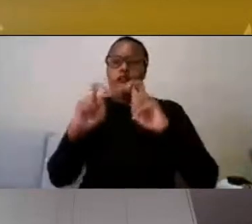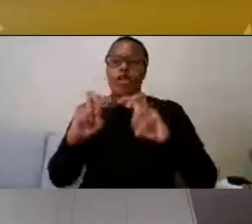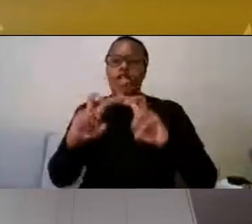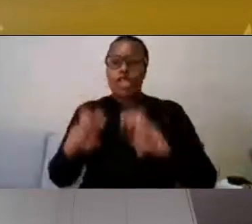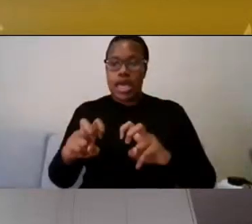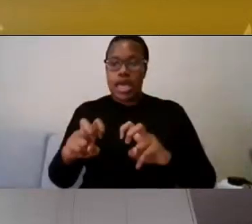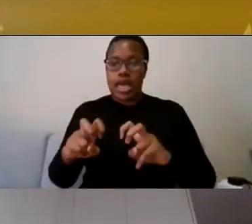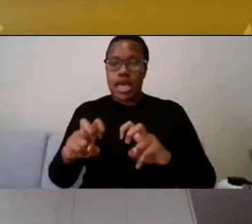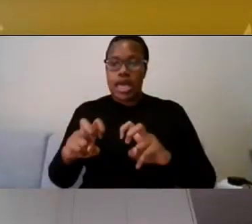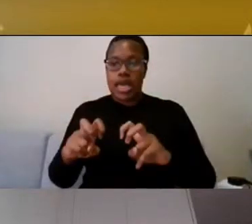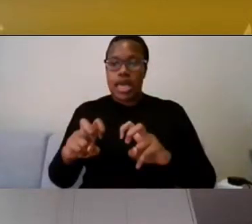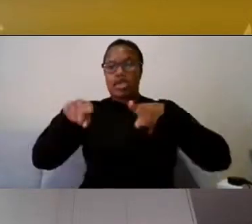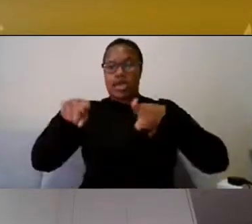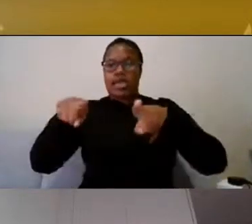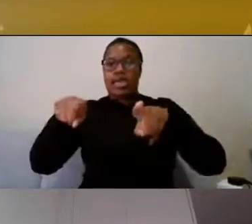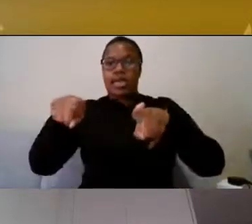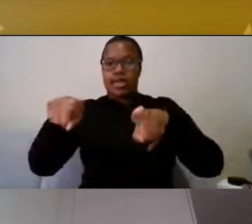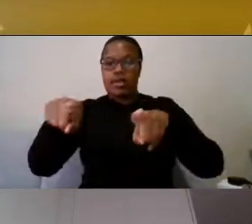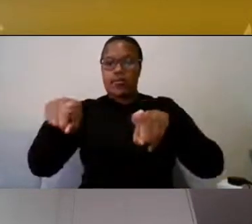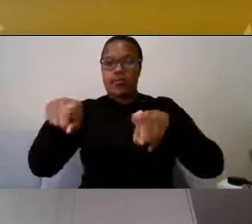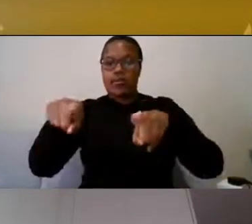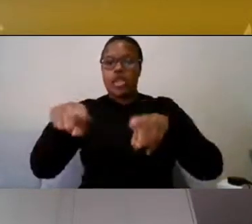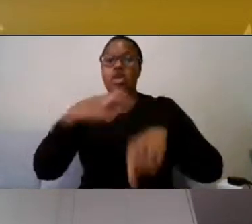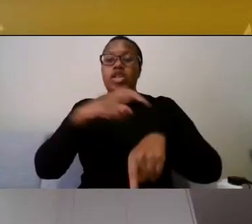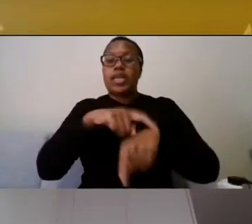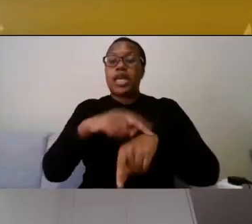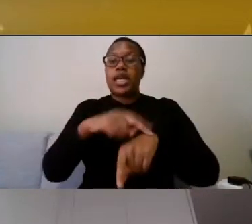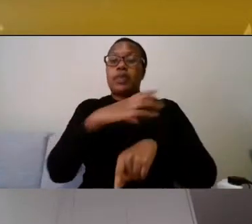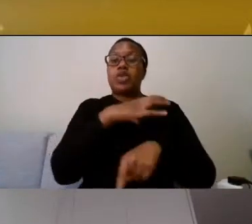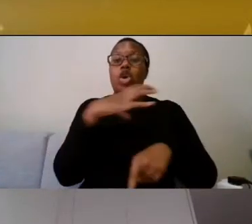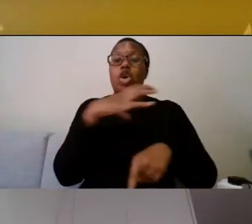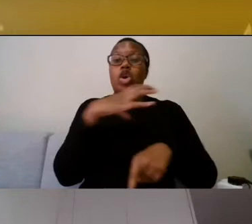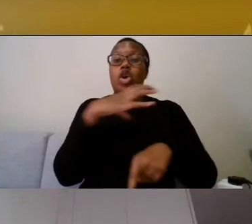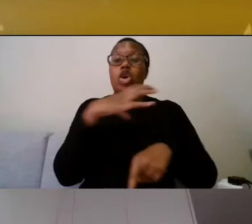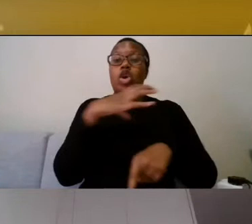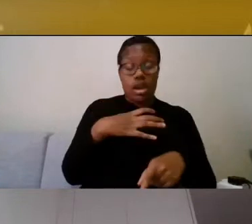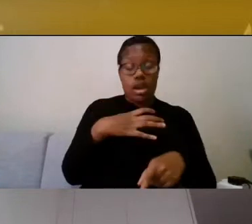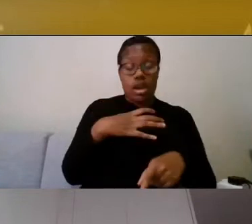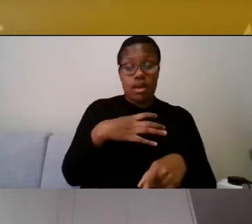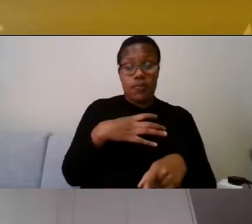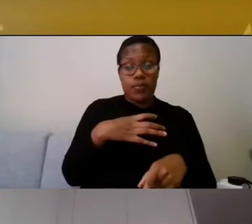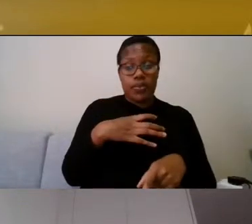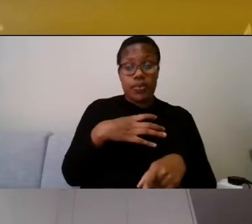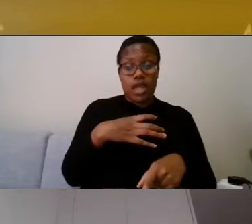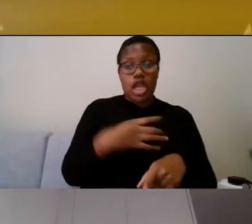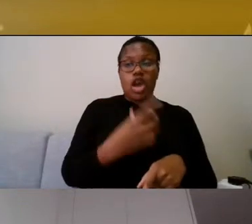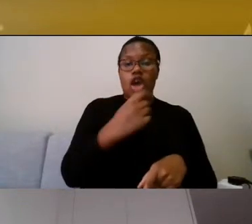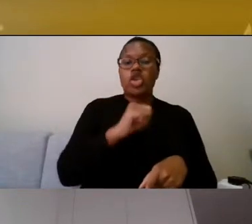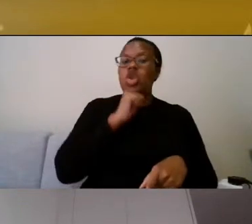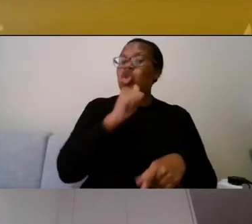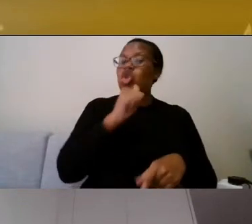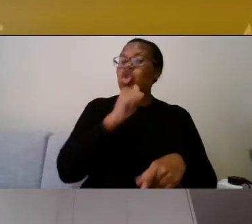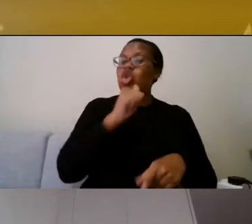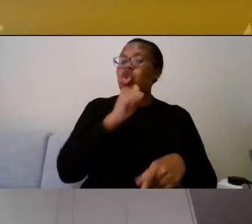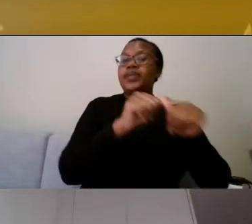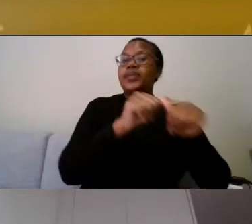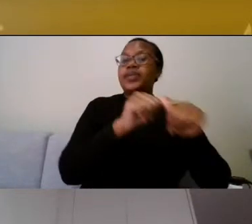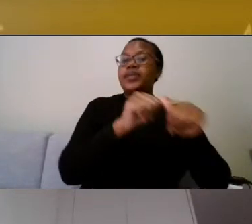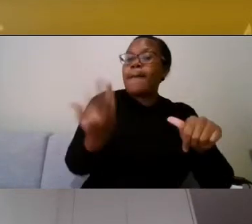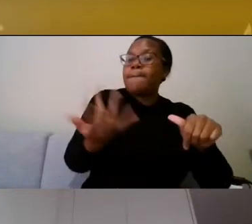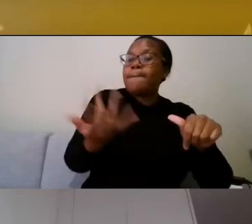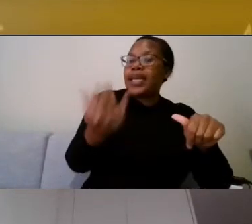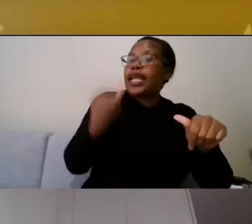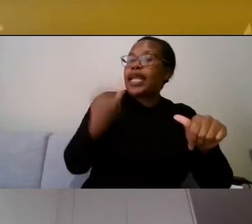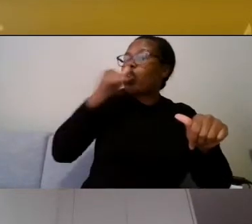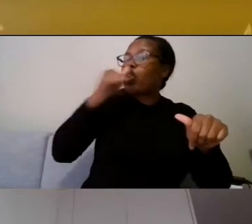concurrently. Sometimes the commission is asked to not proceed with a matter pending the criminal